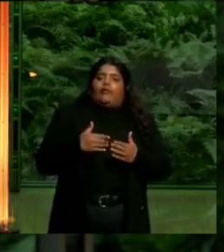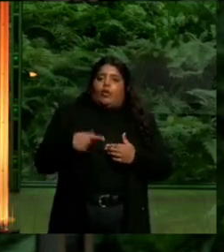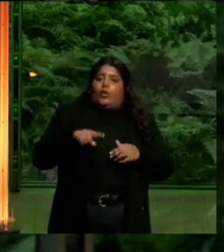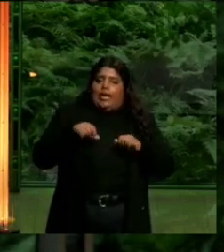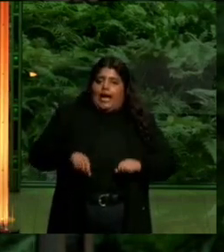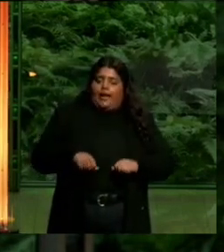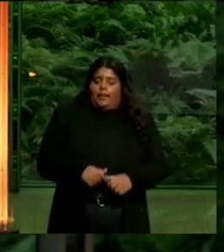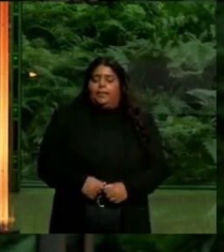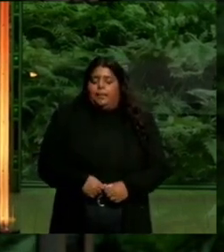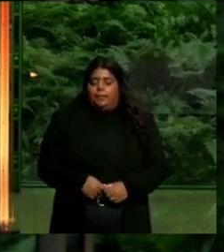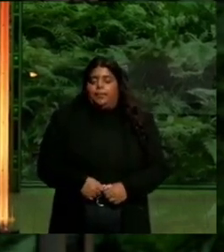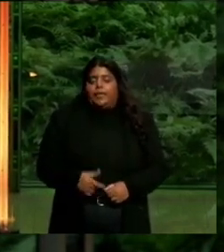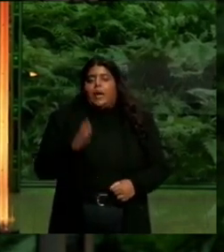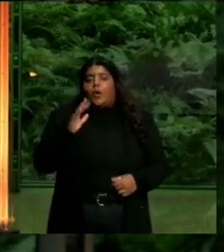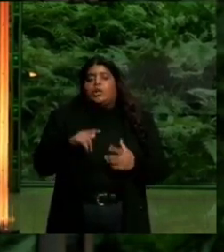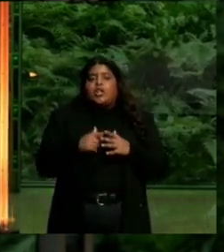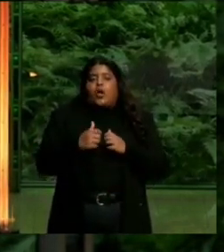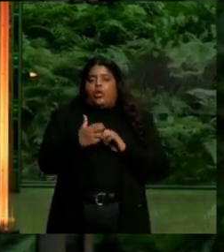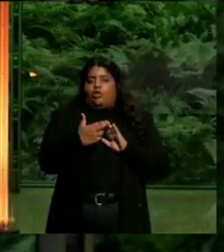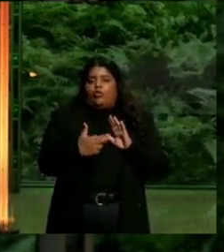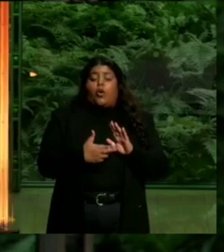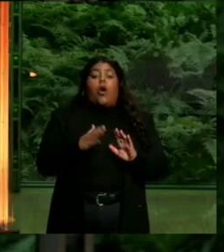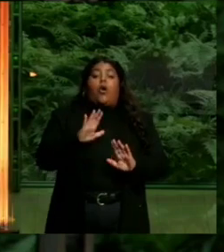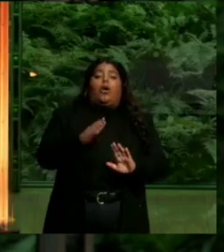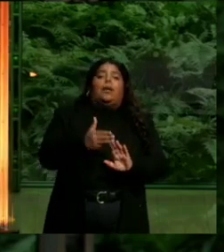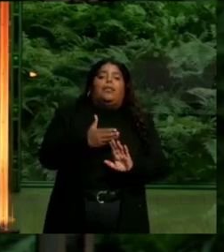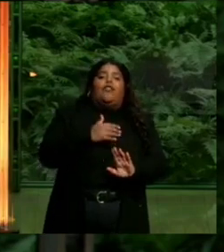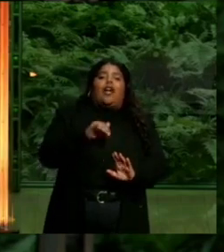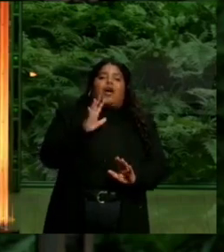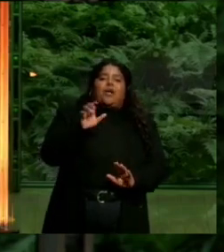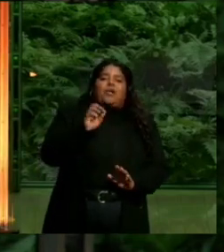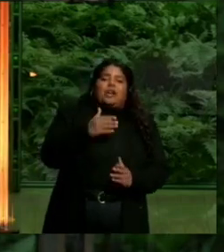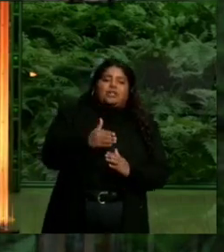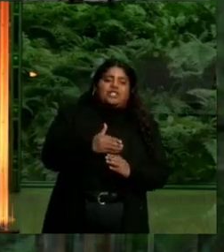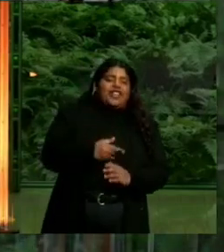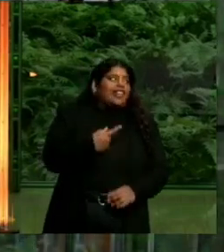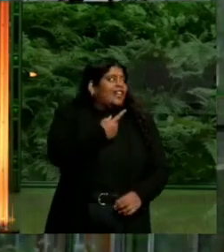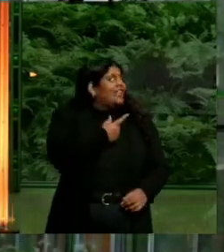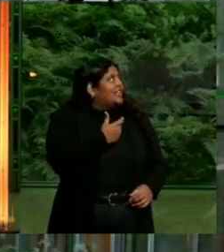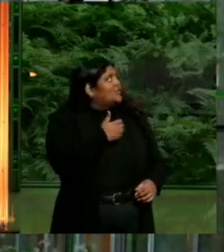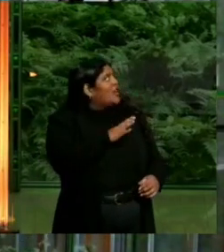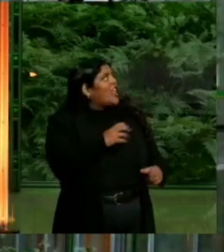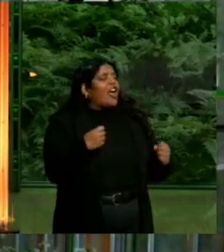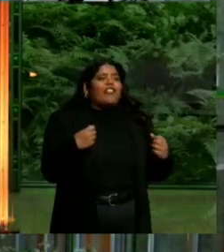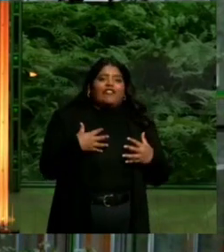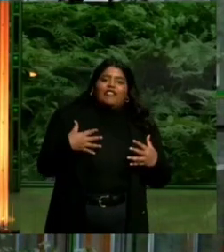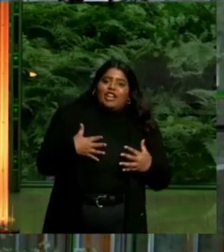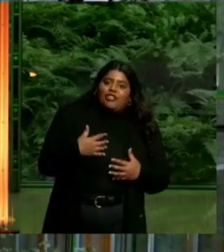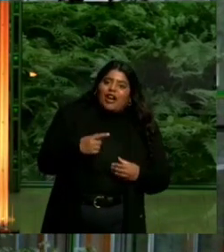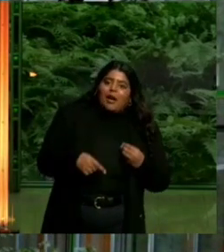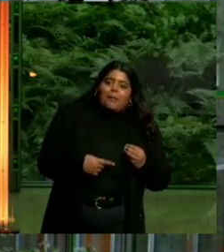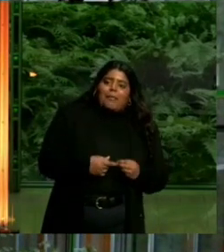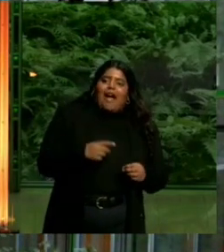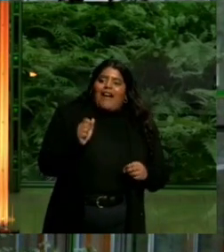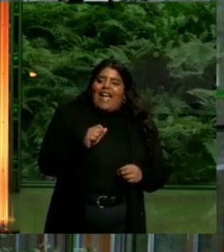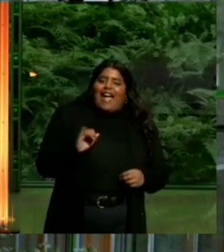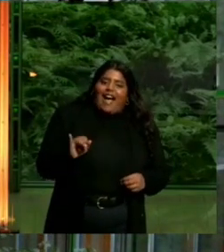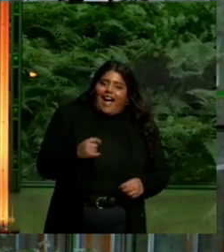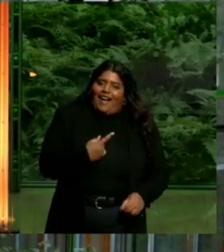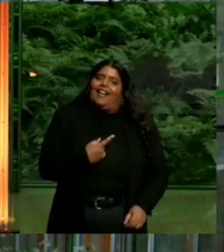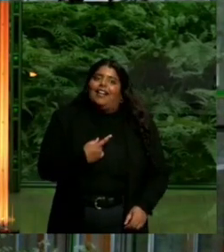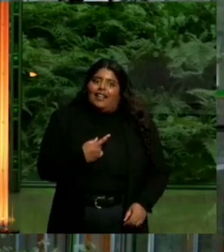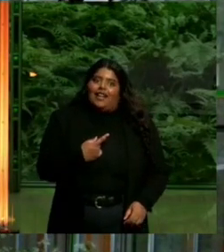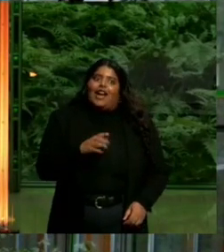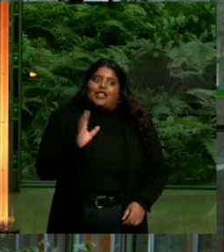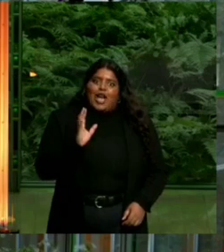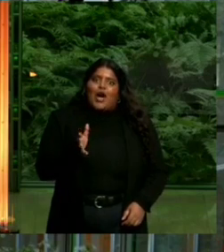with some of the rules. Oh, before that, I did want to share. This is what our fear was of what AI is